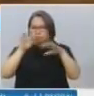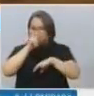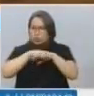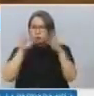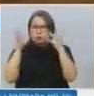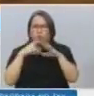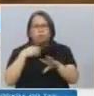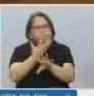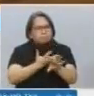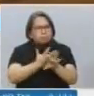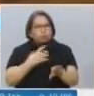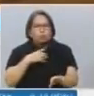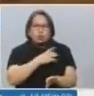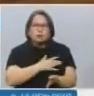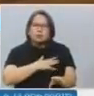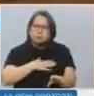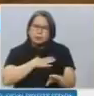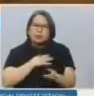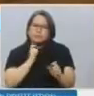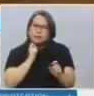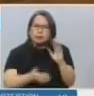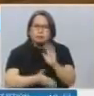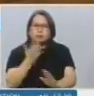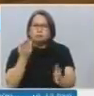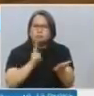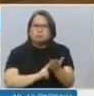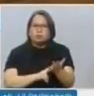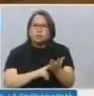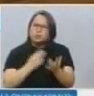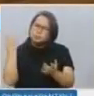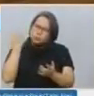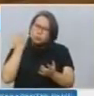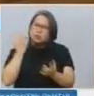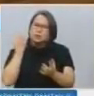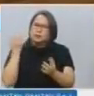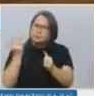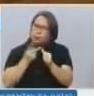Congress to pass this bill with utmost urgency. Our people's safety